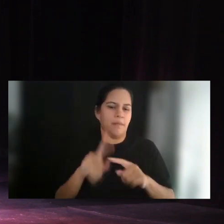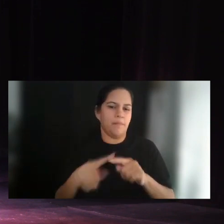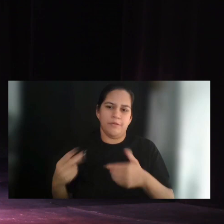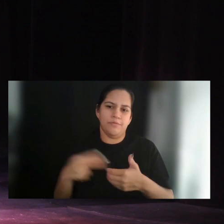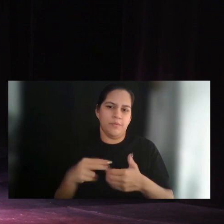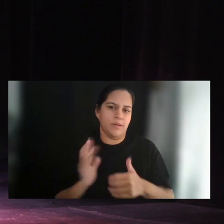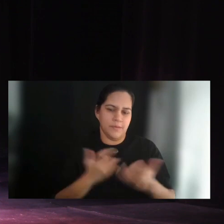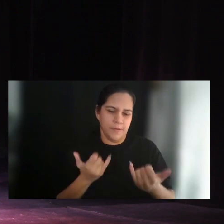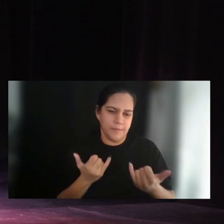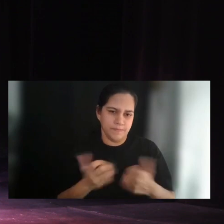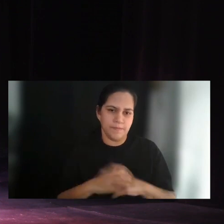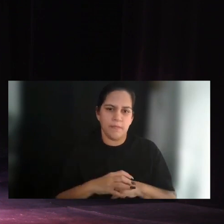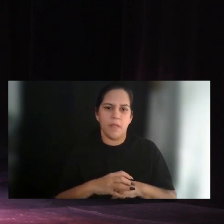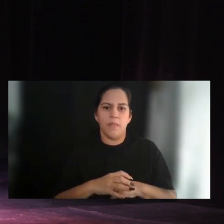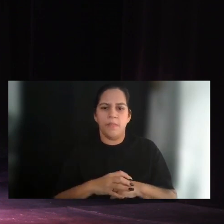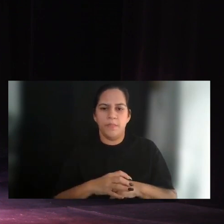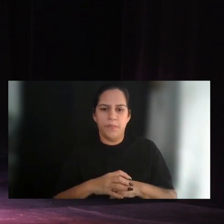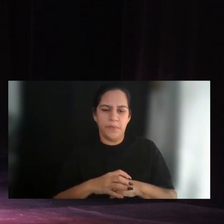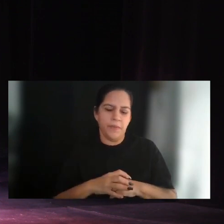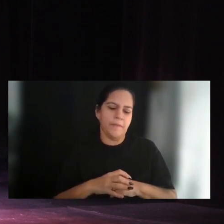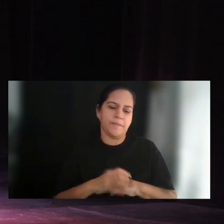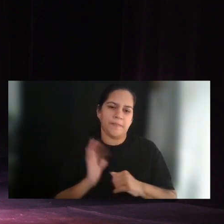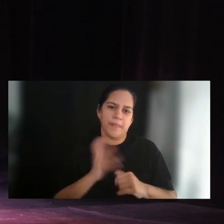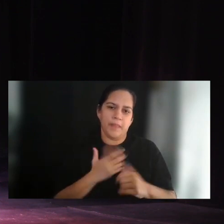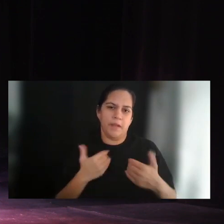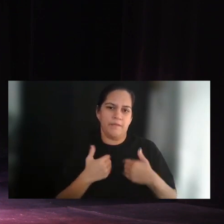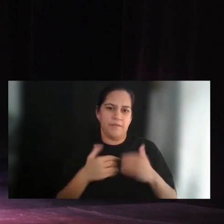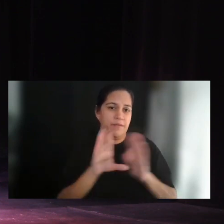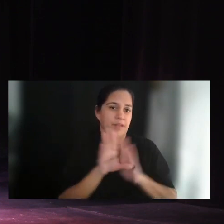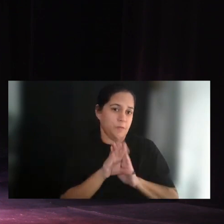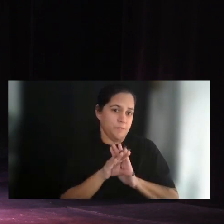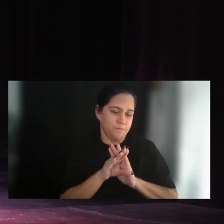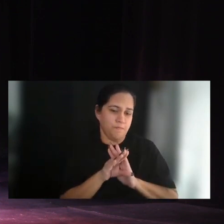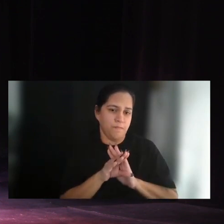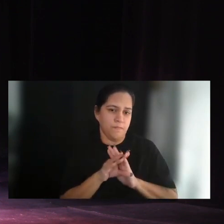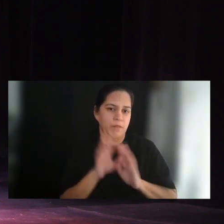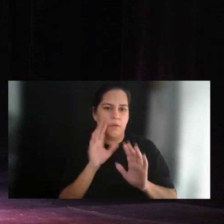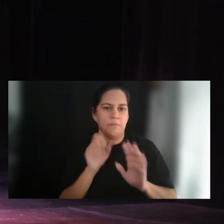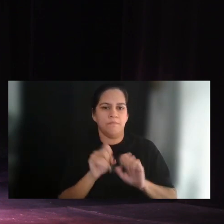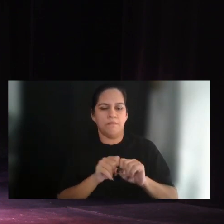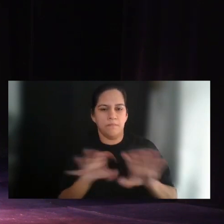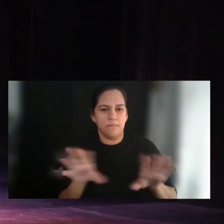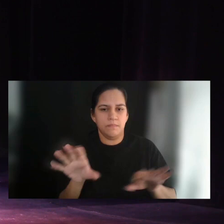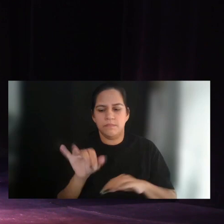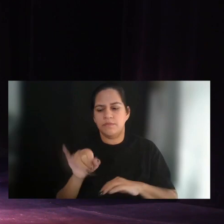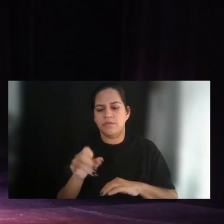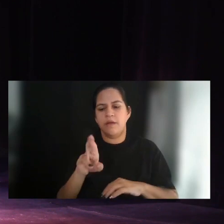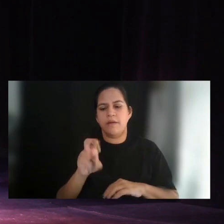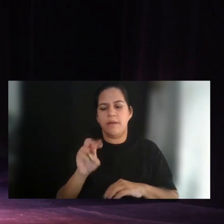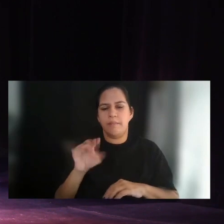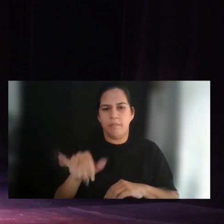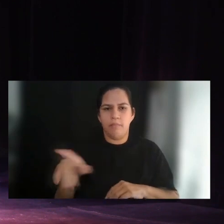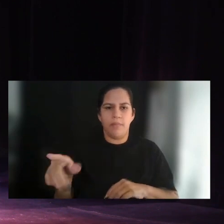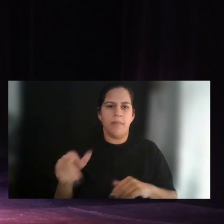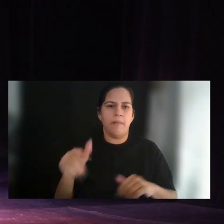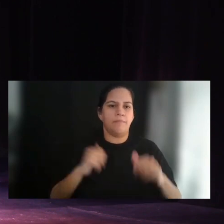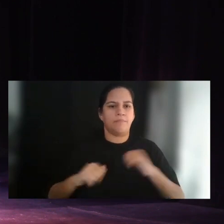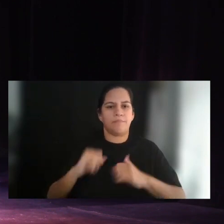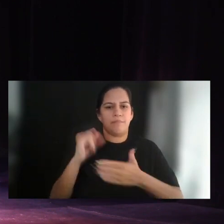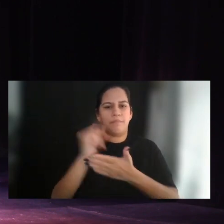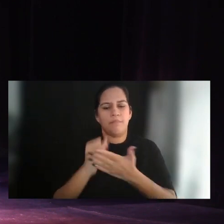We have a video that will play. Jeremy is the playwright and creator of the Broadway